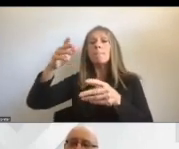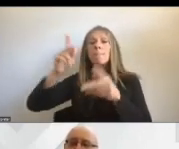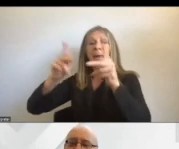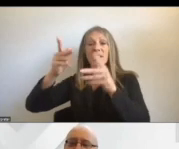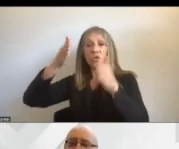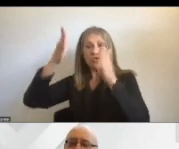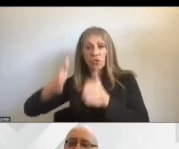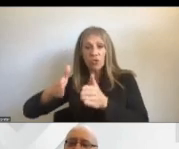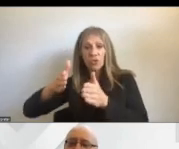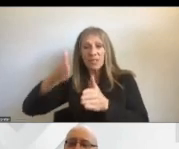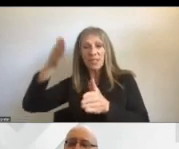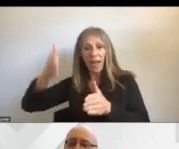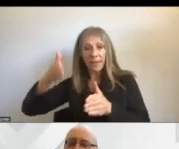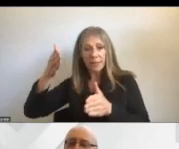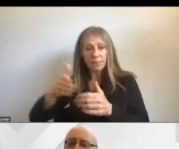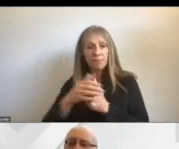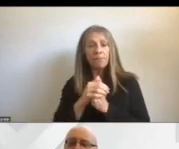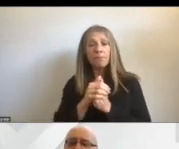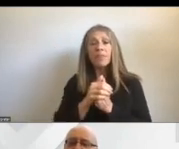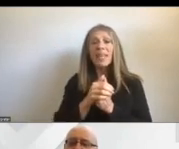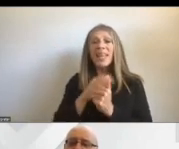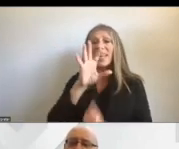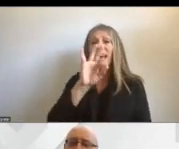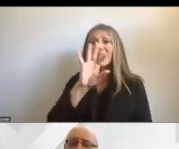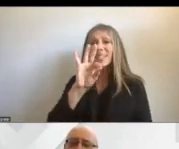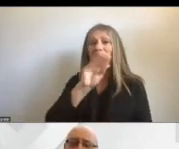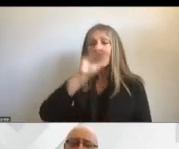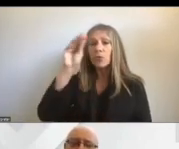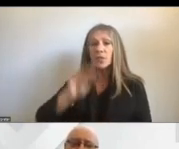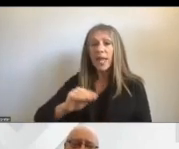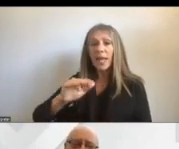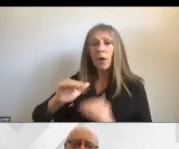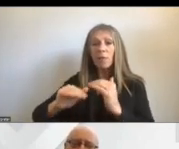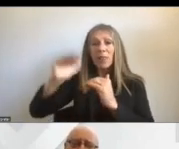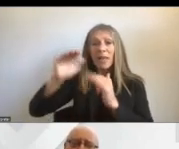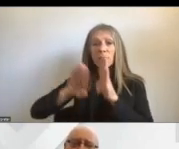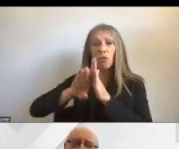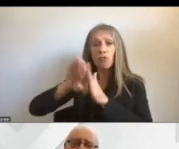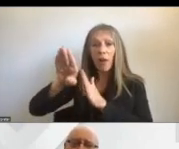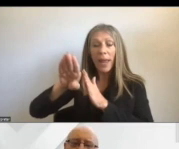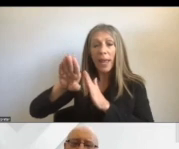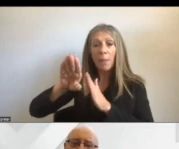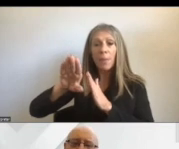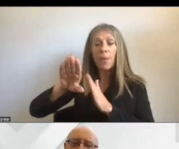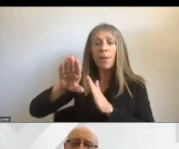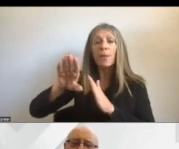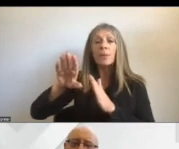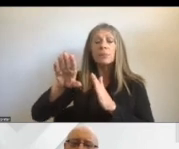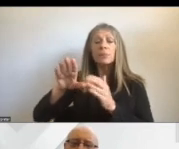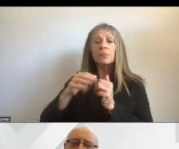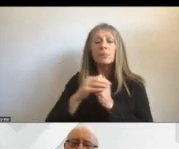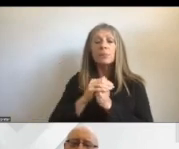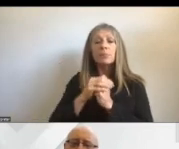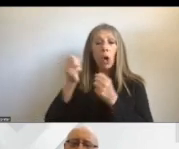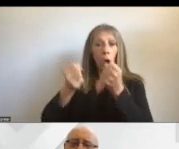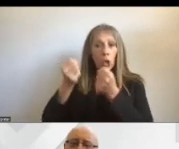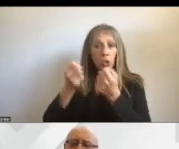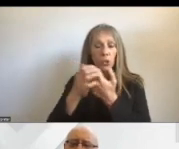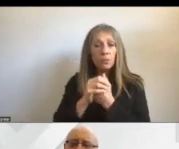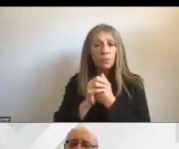local requirements. But in the final rule, we have actually specified the size of the minimum size of